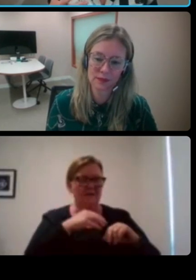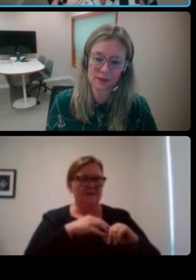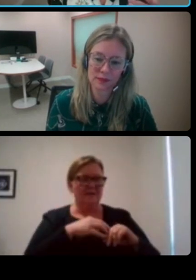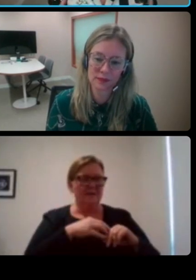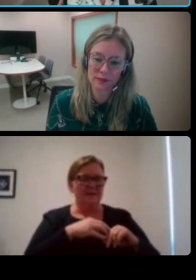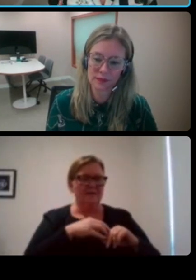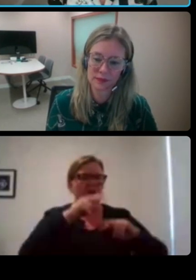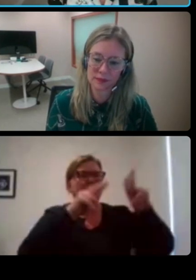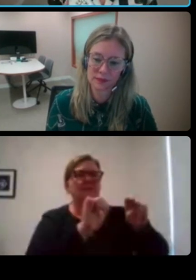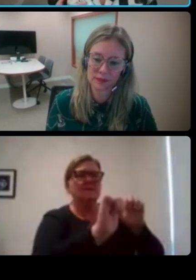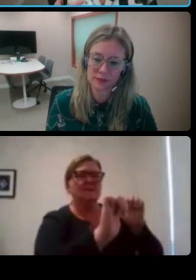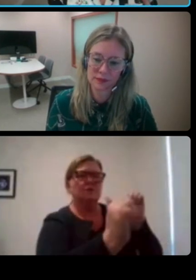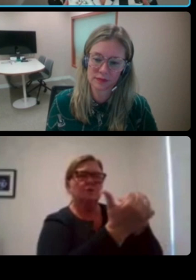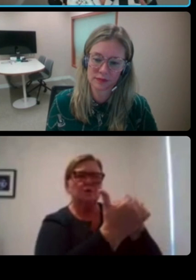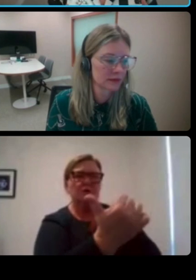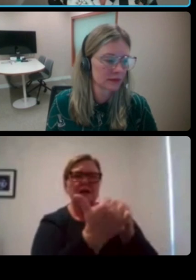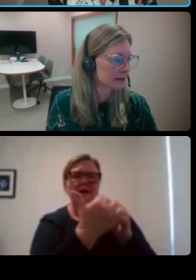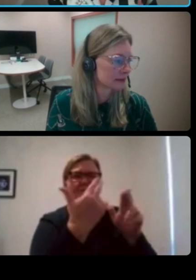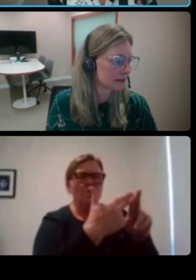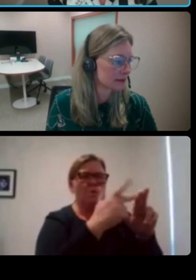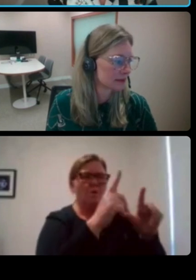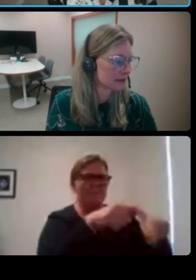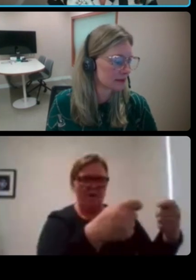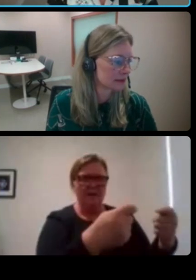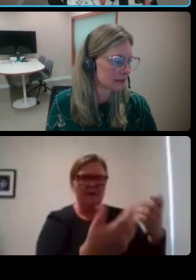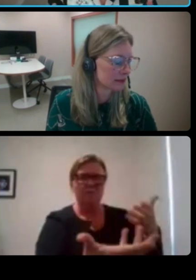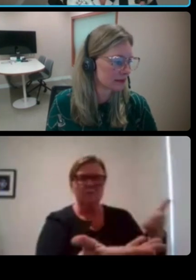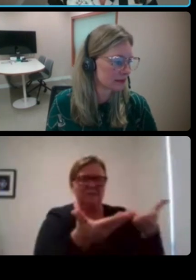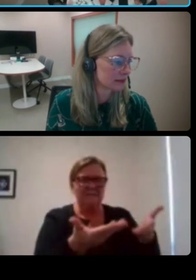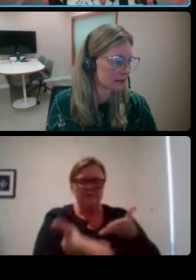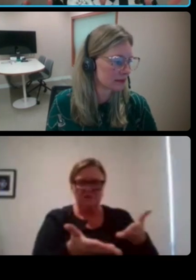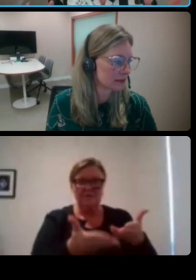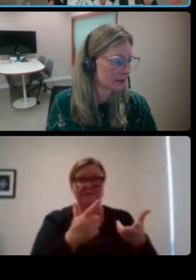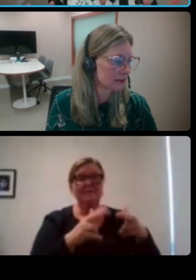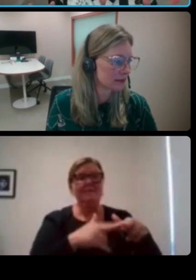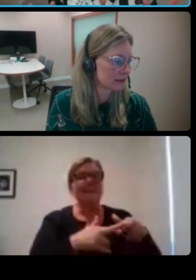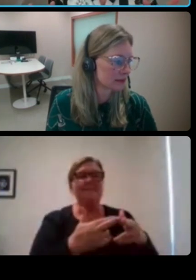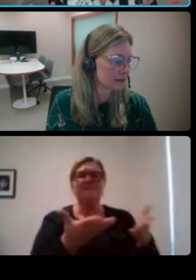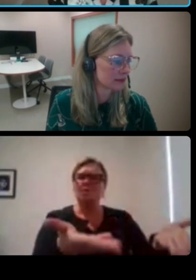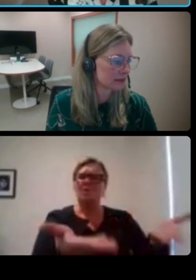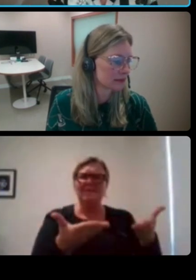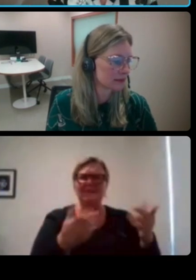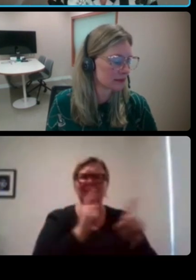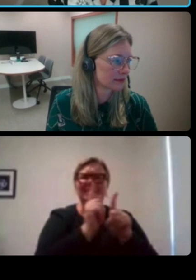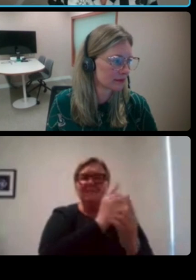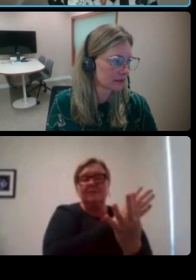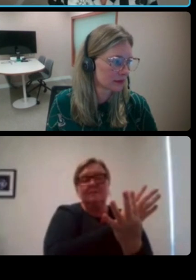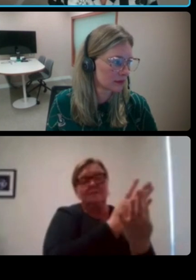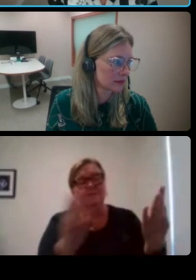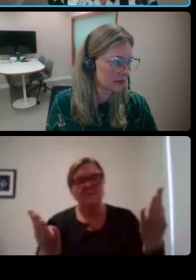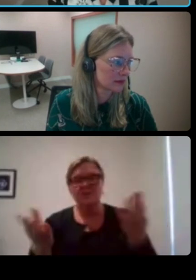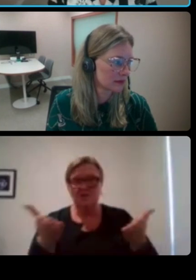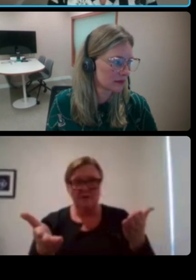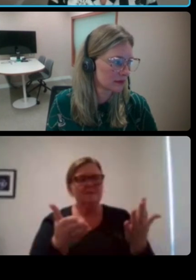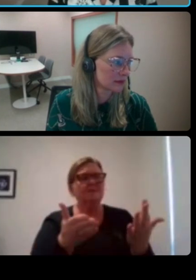the suitability of the provider to deliver those services, if you are providing across a number of registered providers,